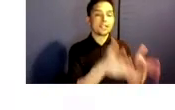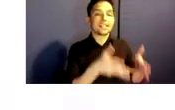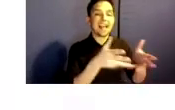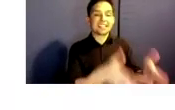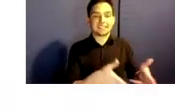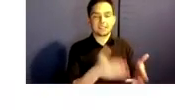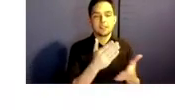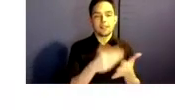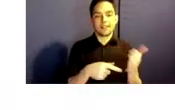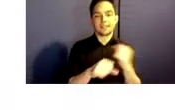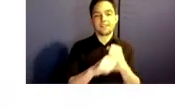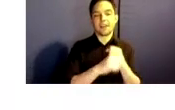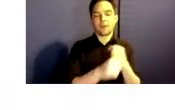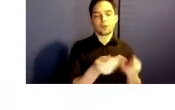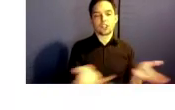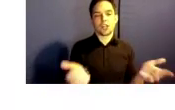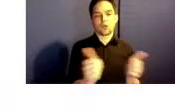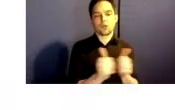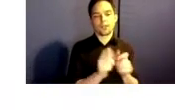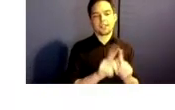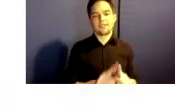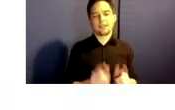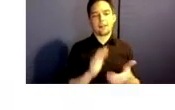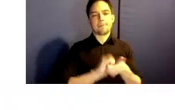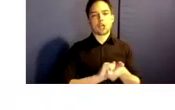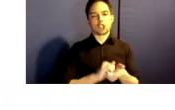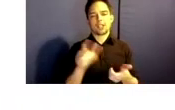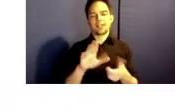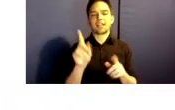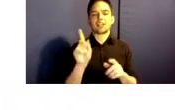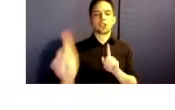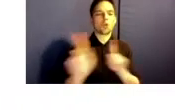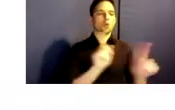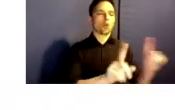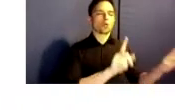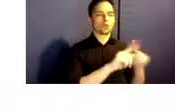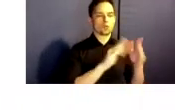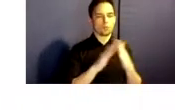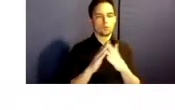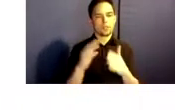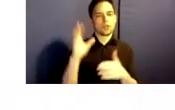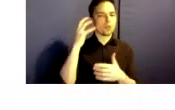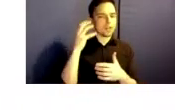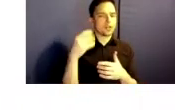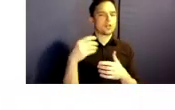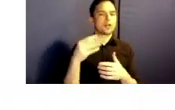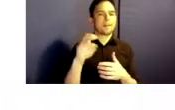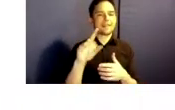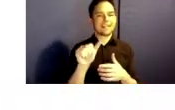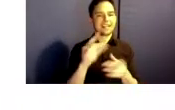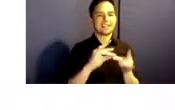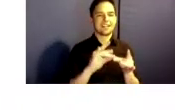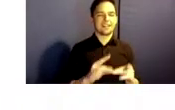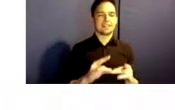developed and shared among partners, so they could go out into the communities and into the media, onto the radio, and talk about these